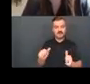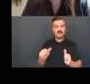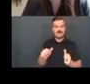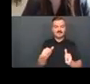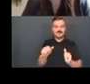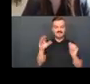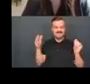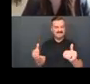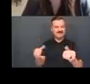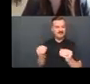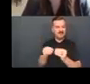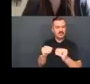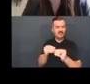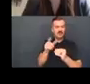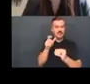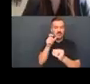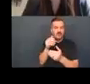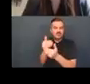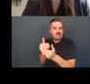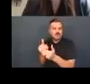responsibilities placed on proximate others.